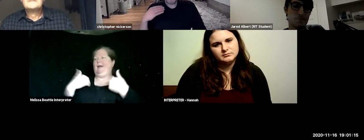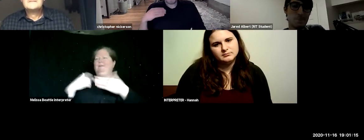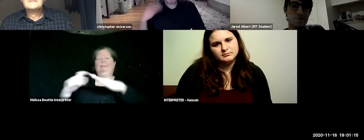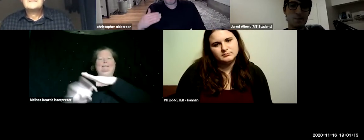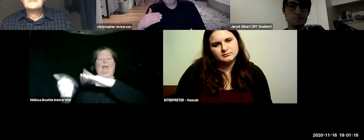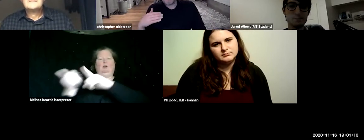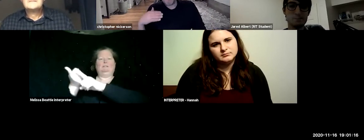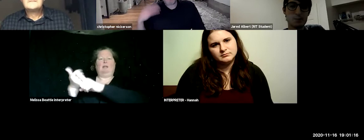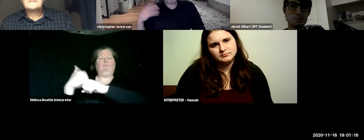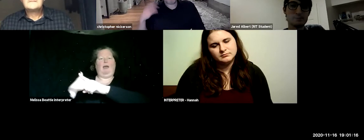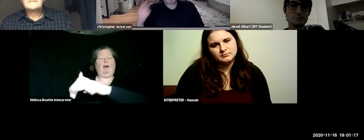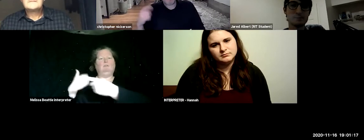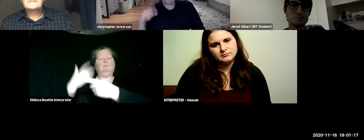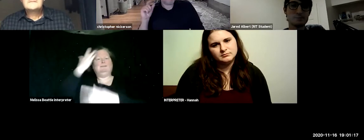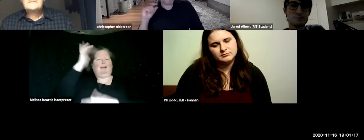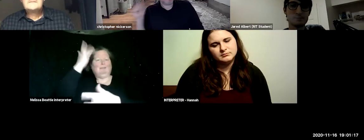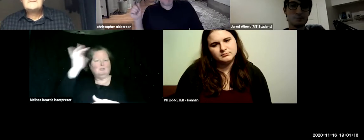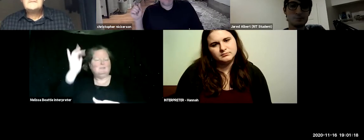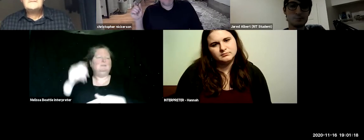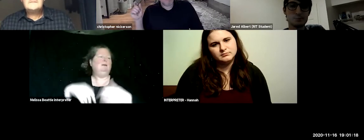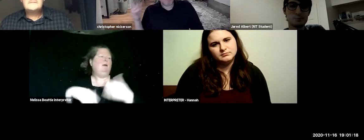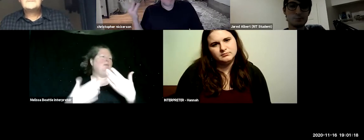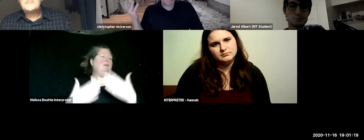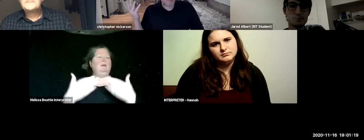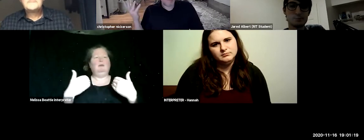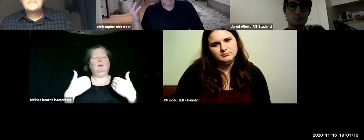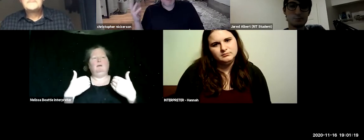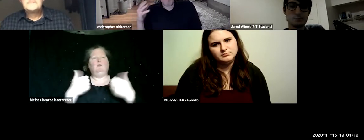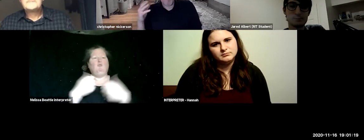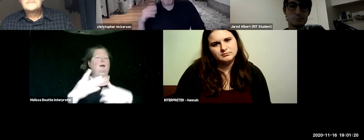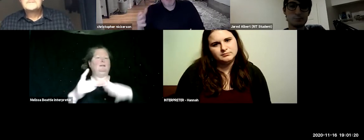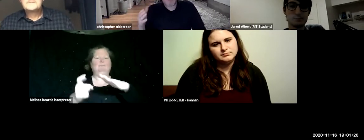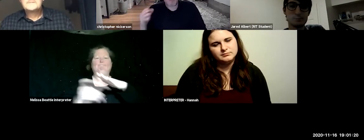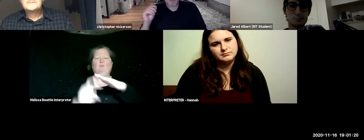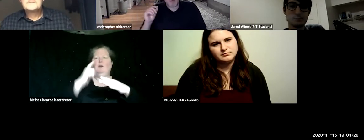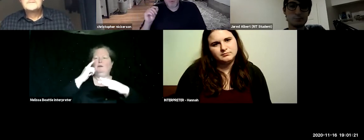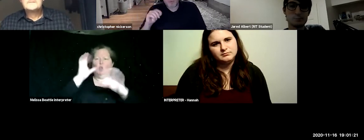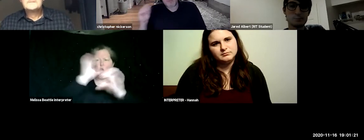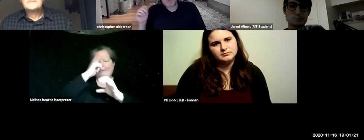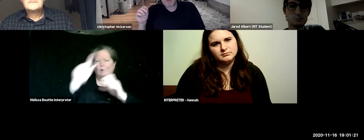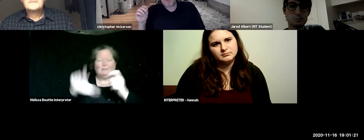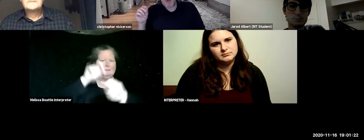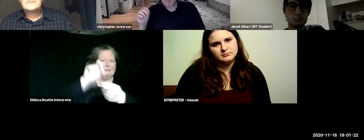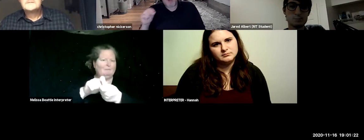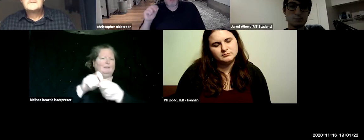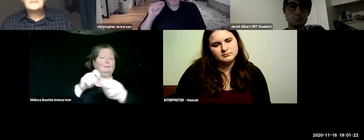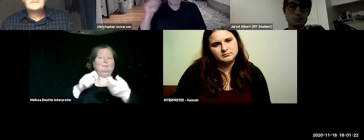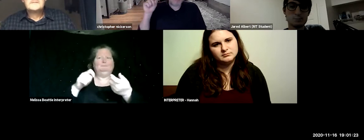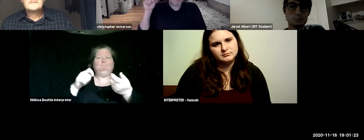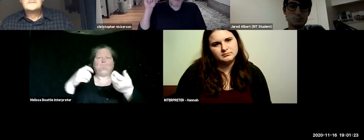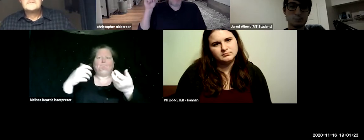So make a scanner, have it go scan for a certain type of exploit. Now, maybe you're going to scan for that